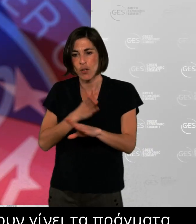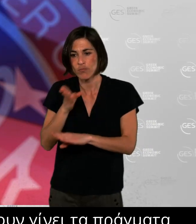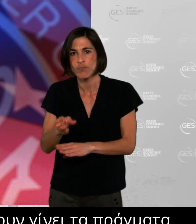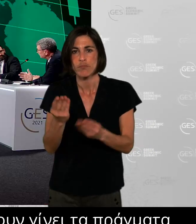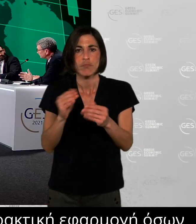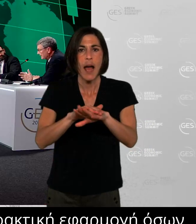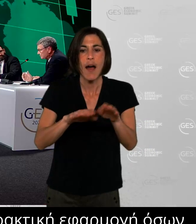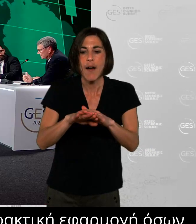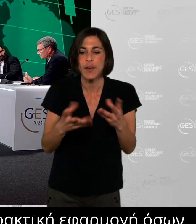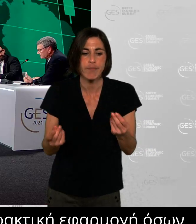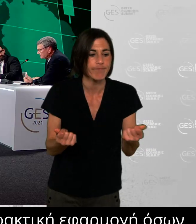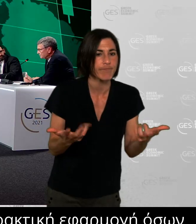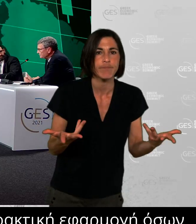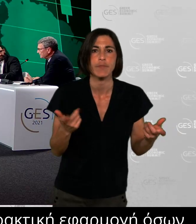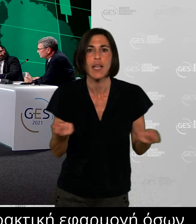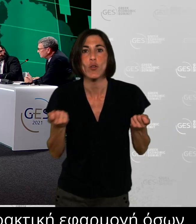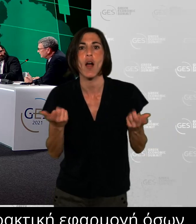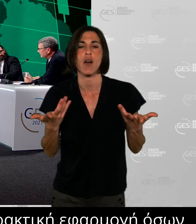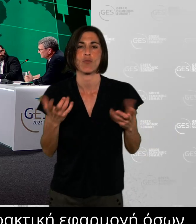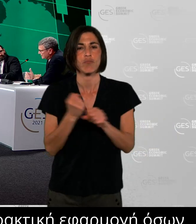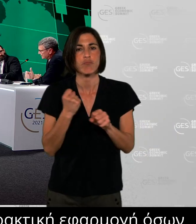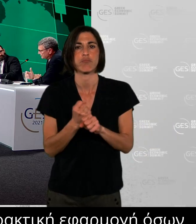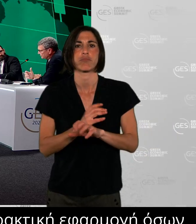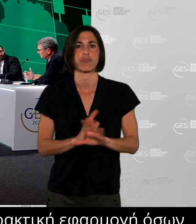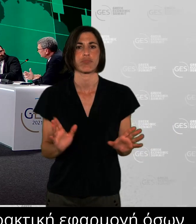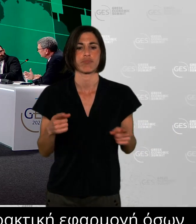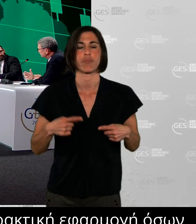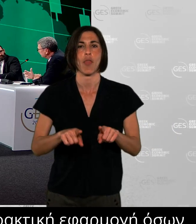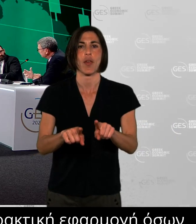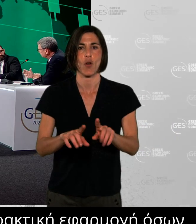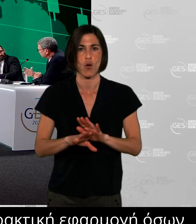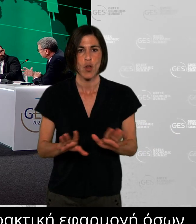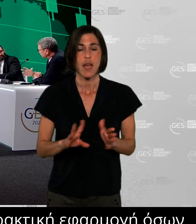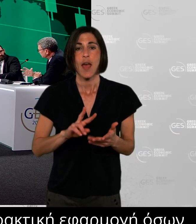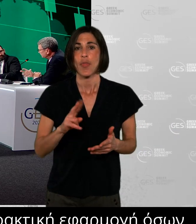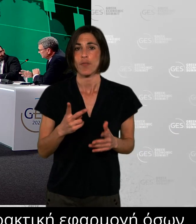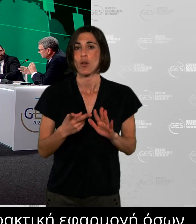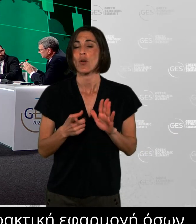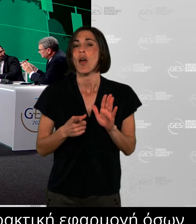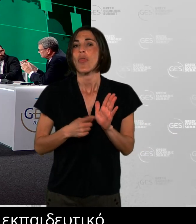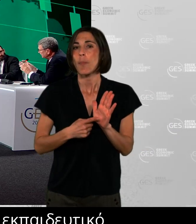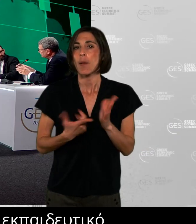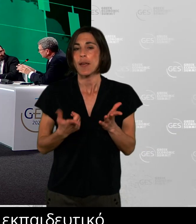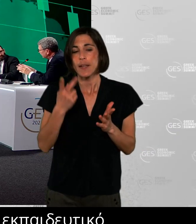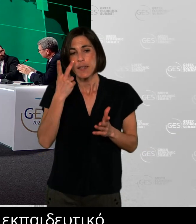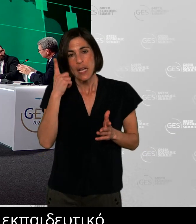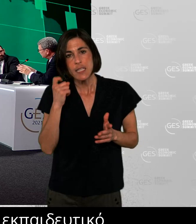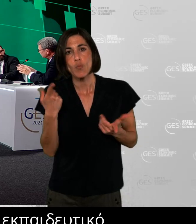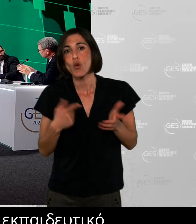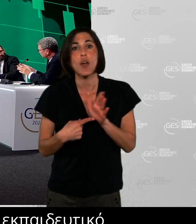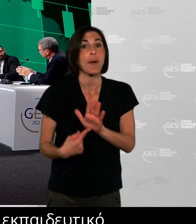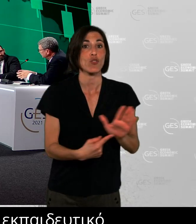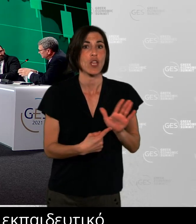For example, at the undergraduate level, something we're thinking more about is the utilization of micro-credentials within traditional